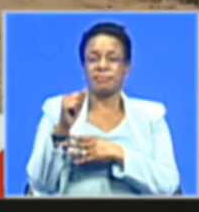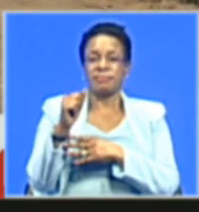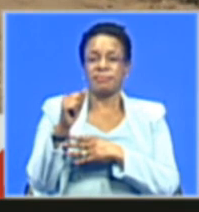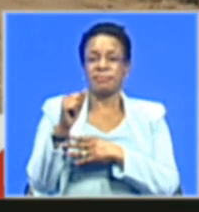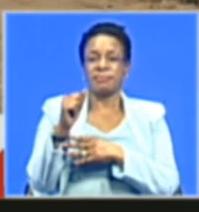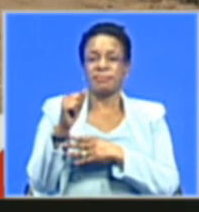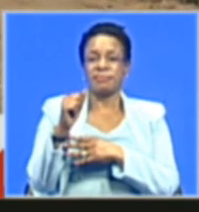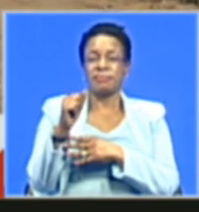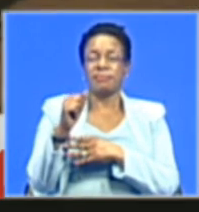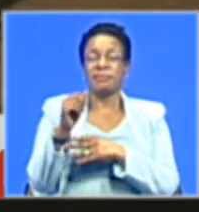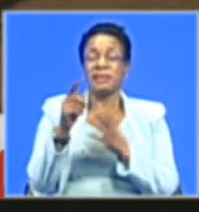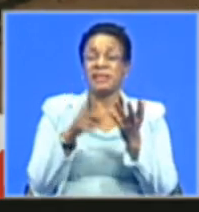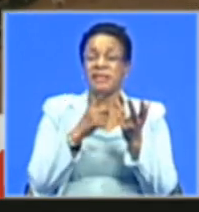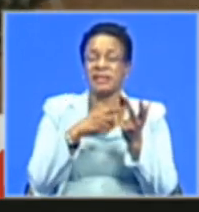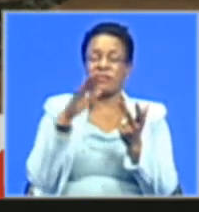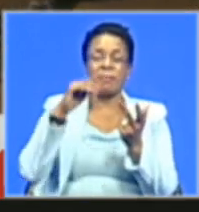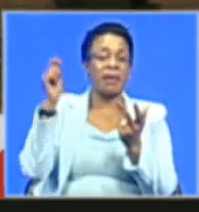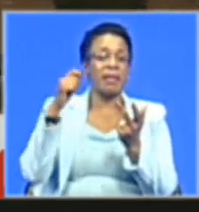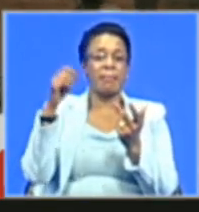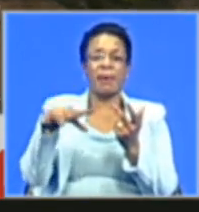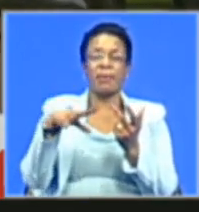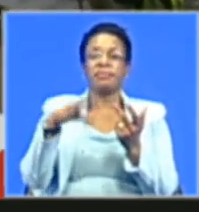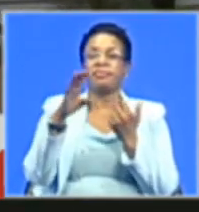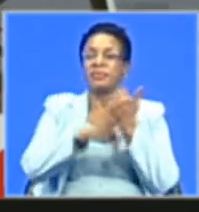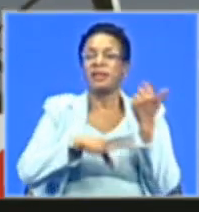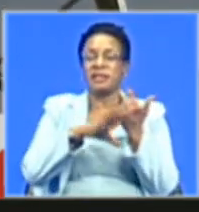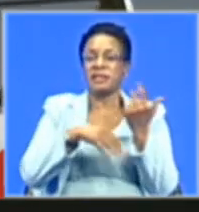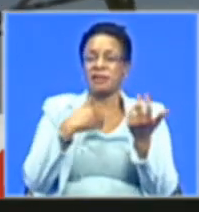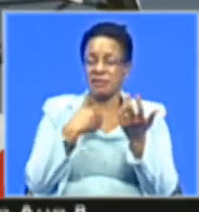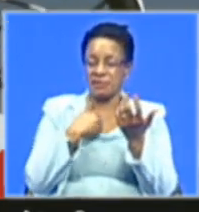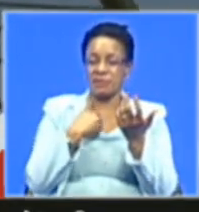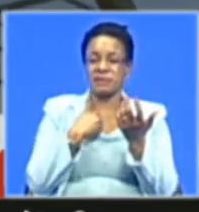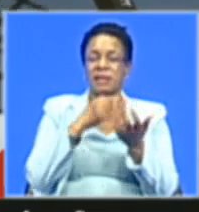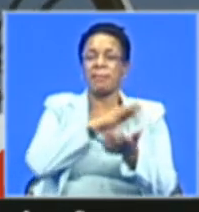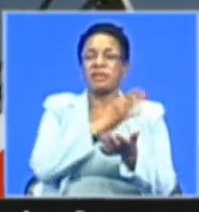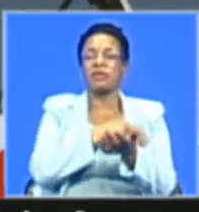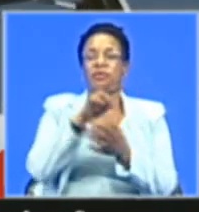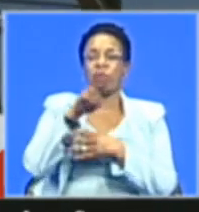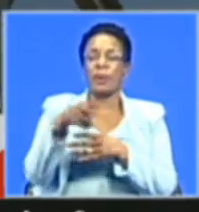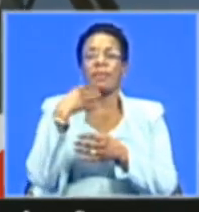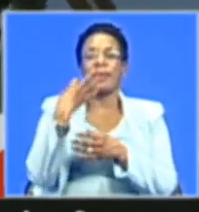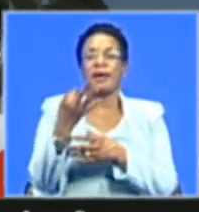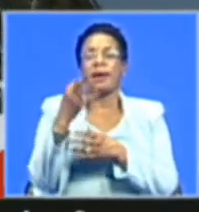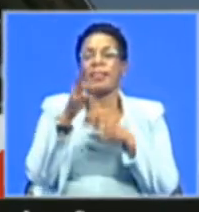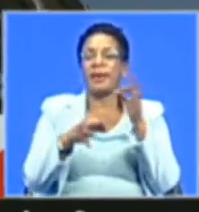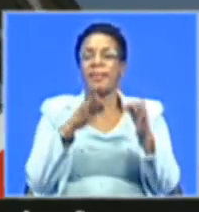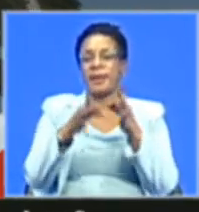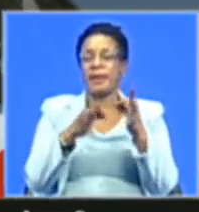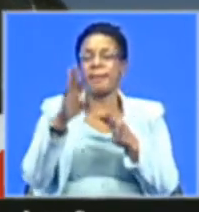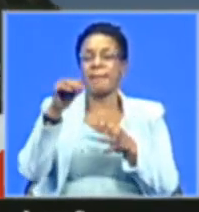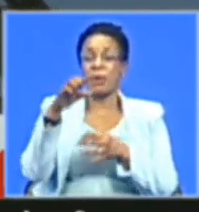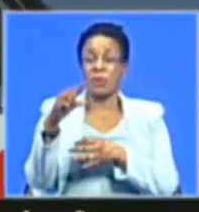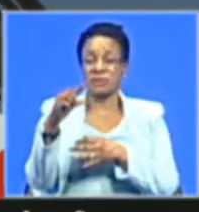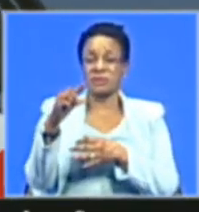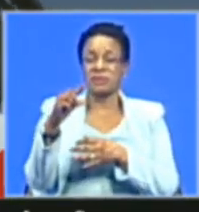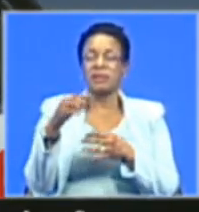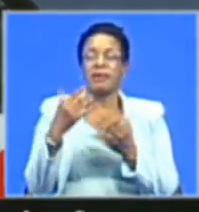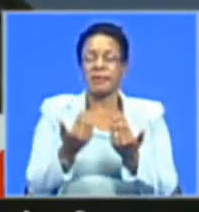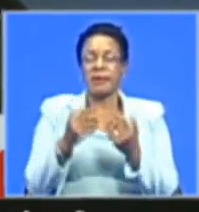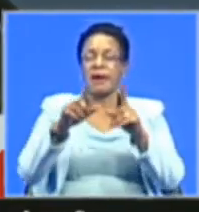According to statistics from Kenya Power, the country has an installed capacity of 2,333 megawatts. And a peak demand